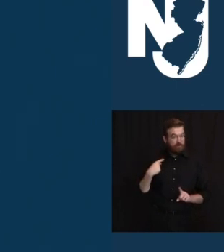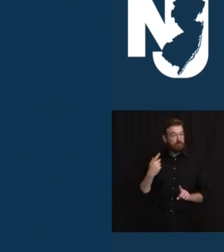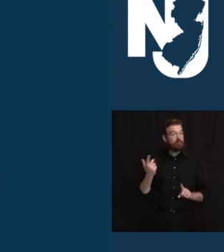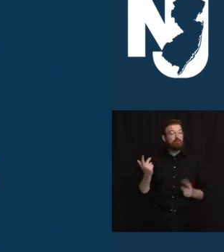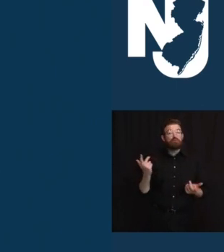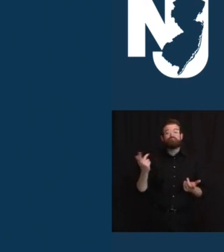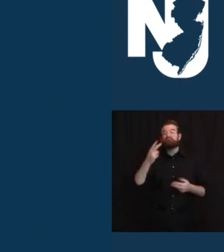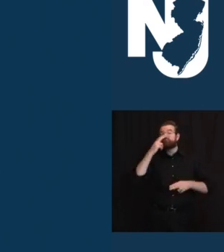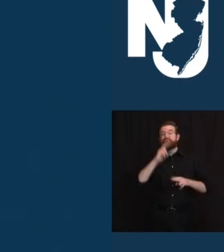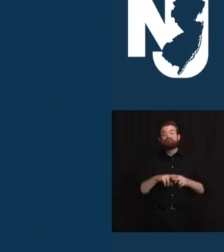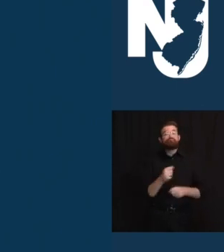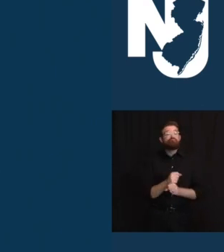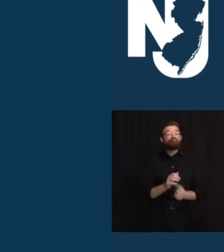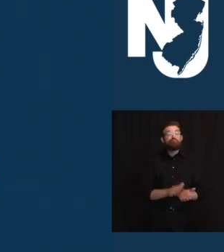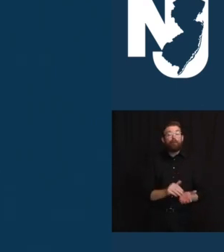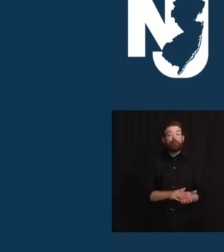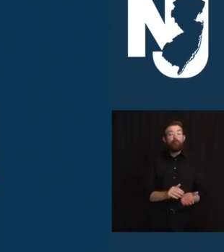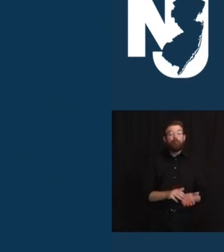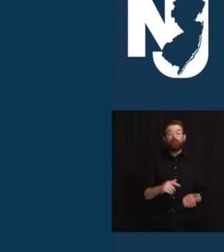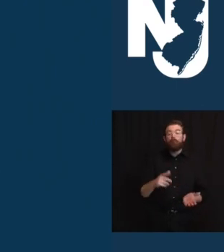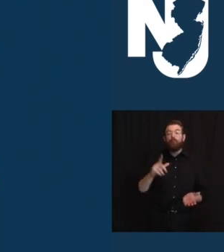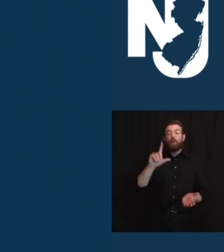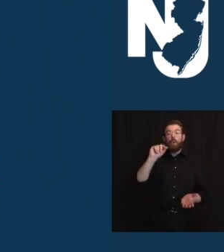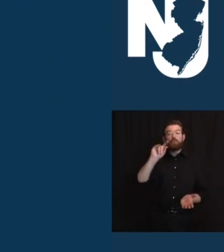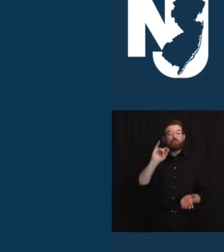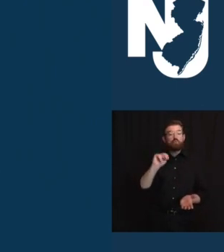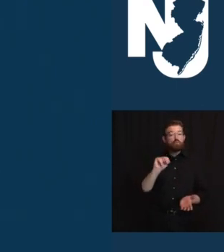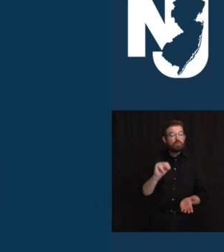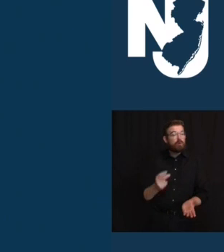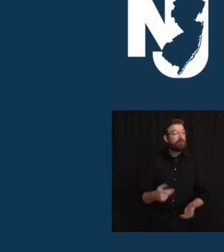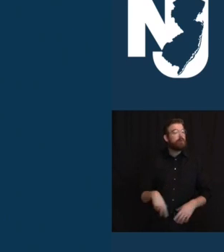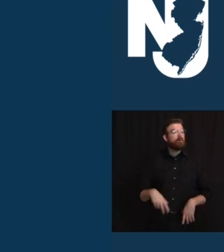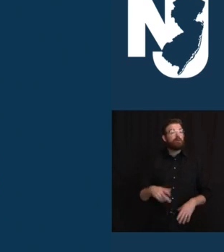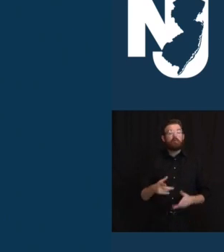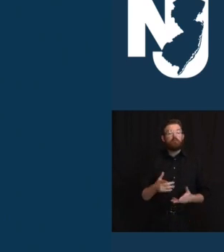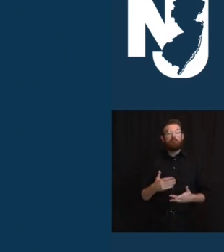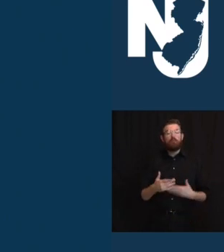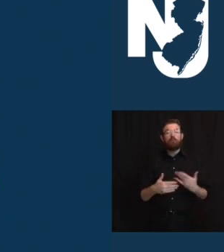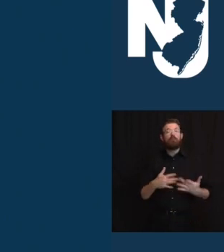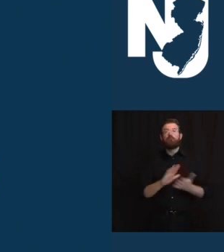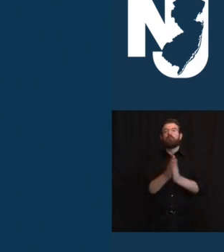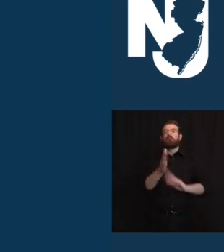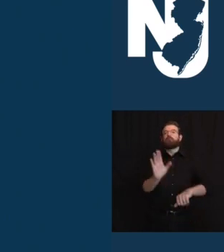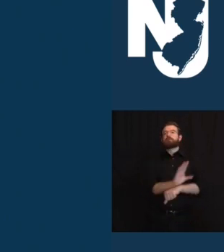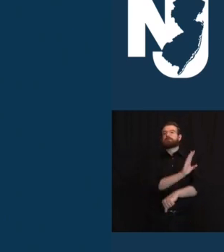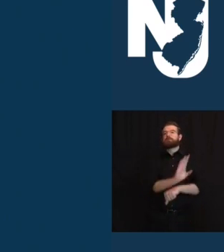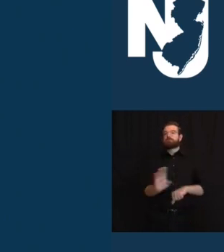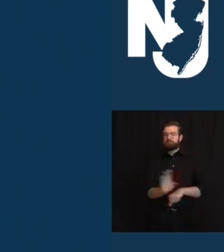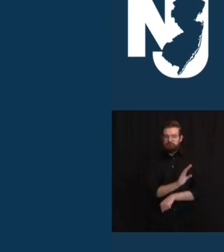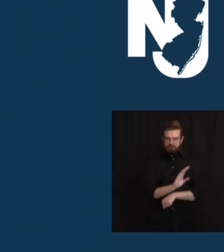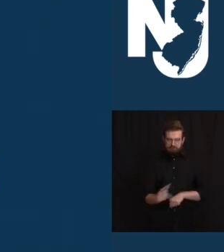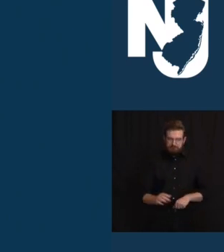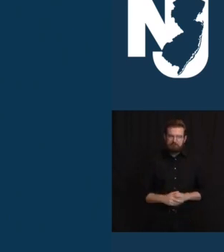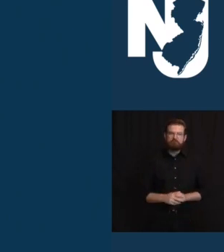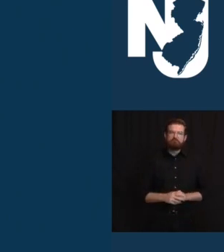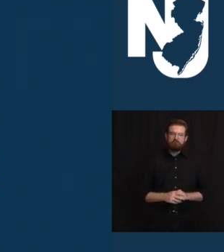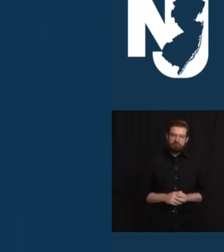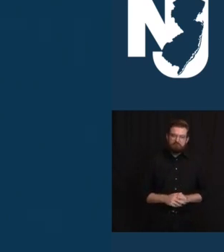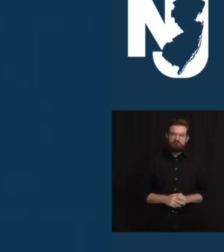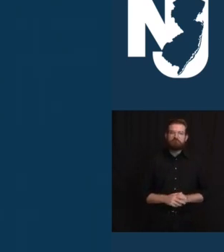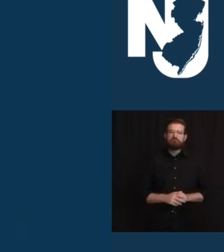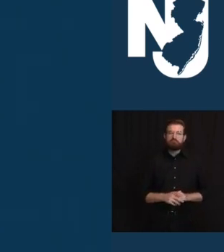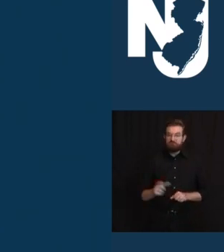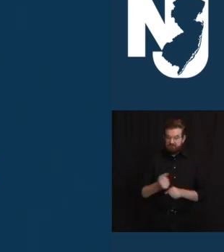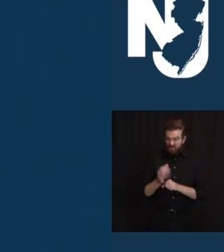clients ranging from Macy's Flower Show to Keene University to Barclays Bank. In addition to producing her own line,